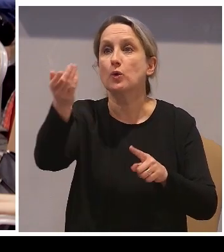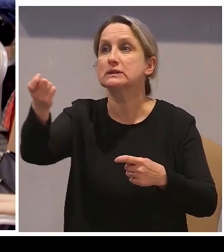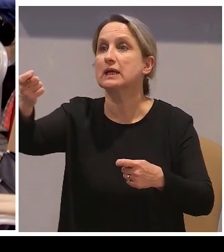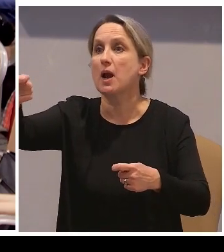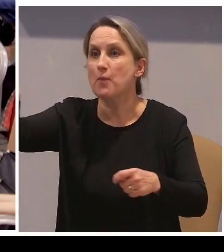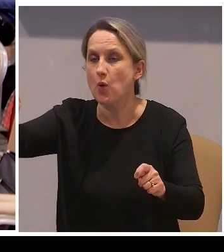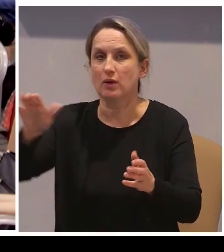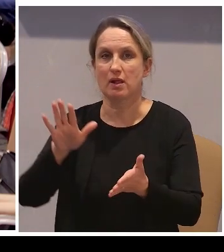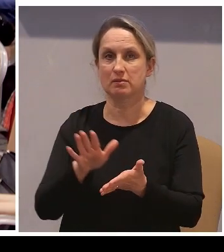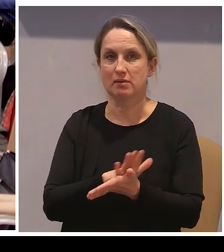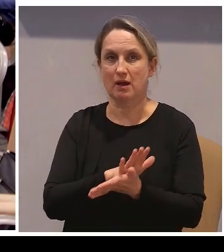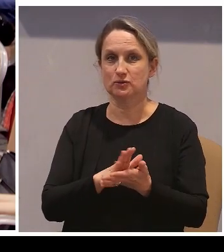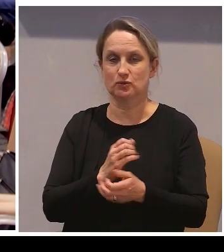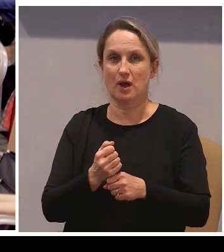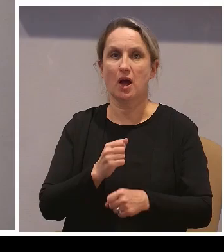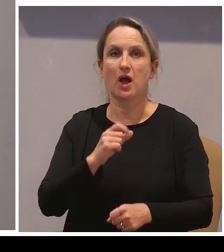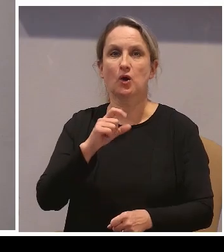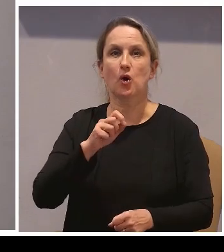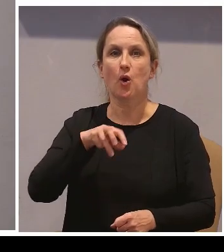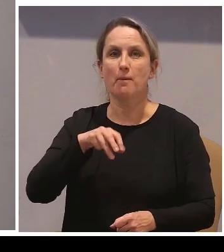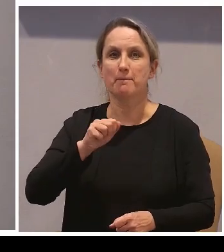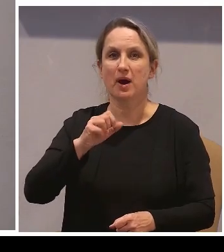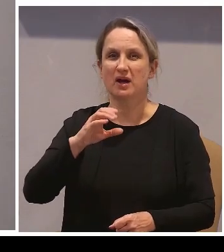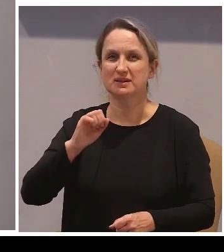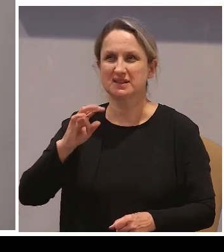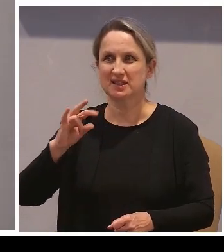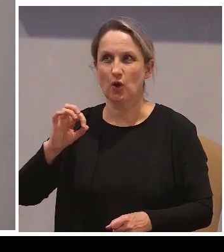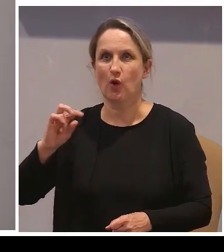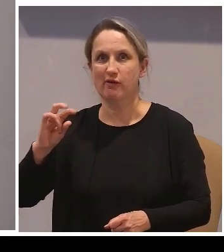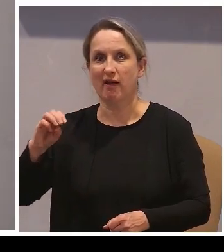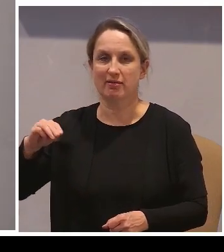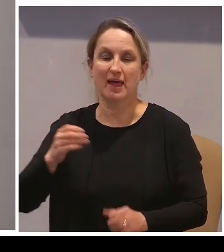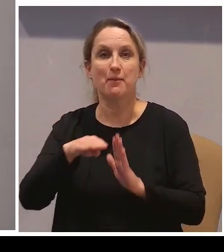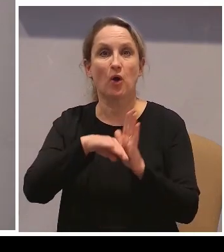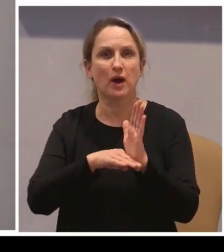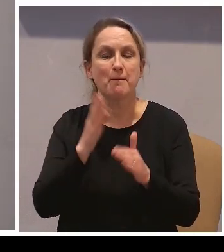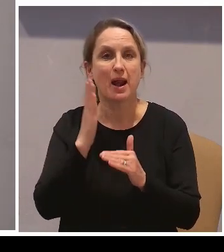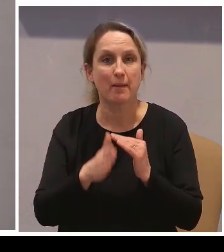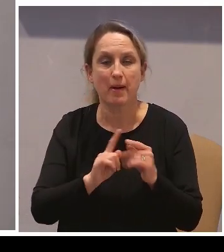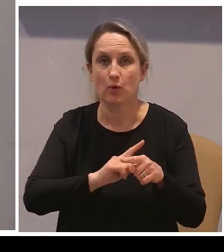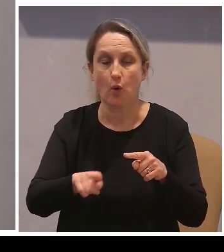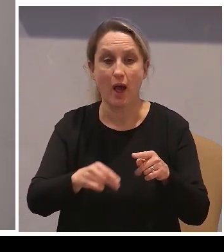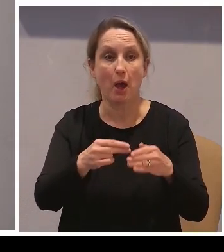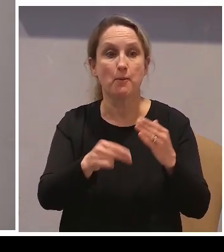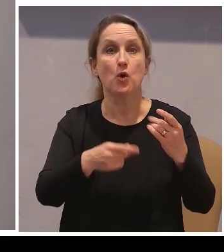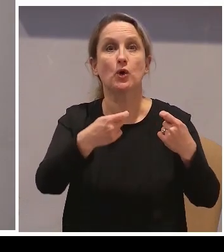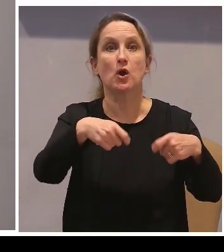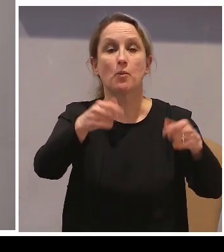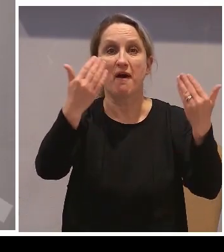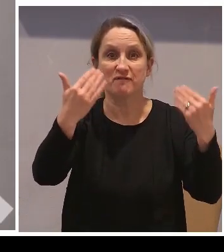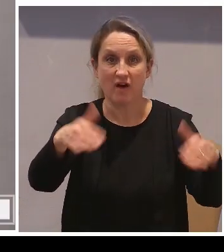How about the compassionate use program? Doesn't it apply anymore? It does not. Most compassionate use programs